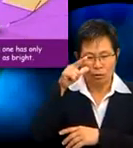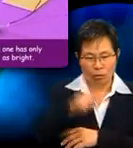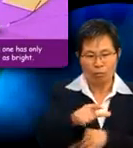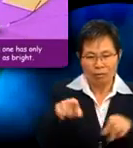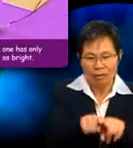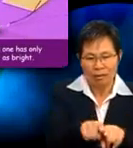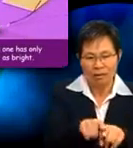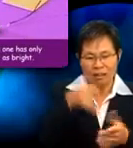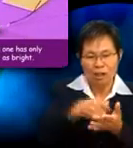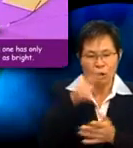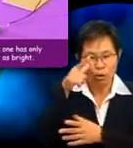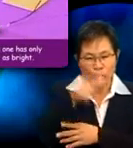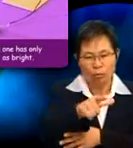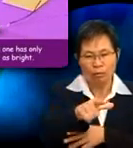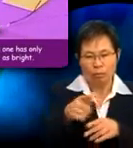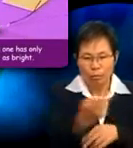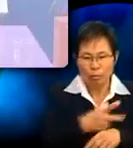the second circuit?